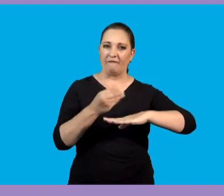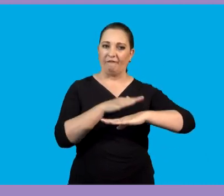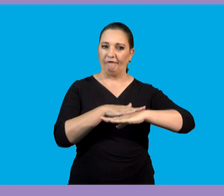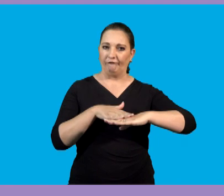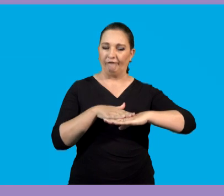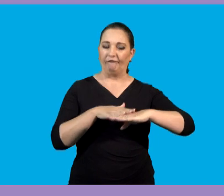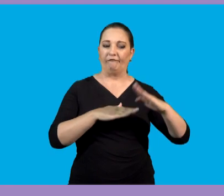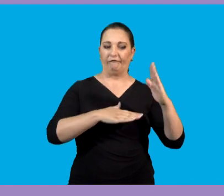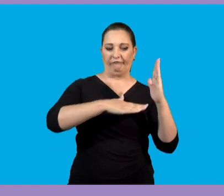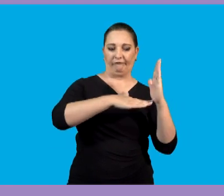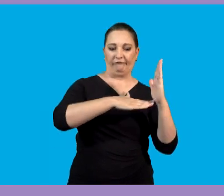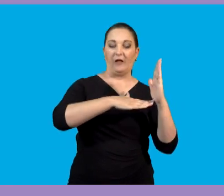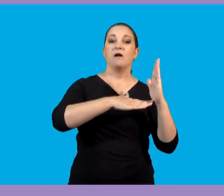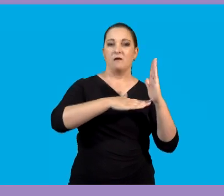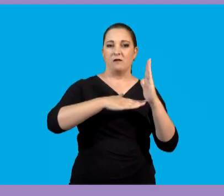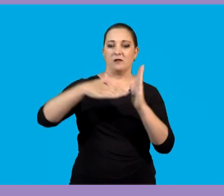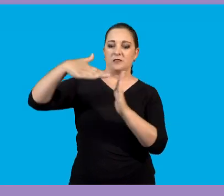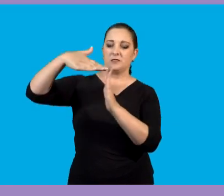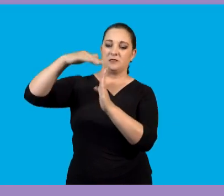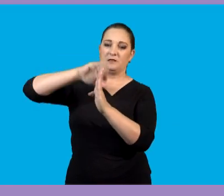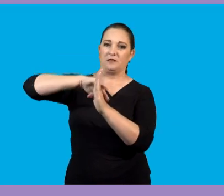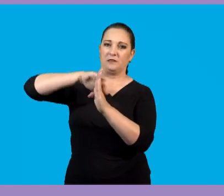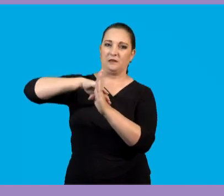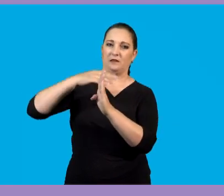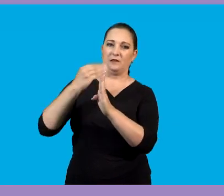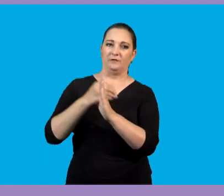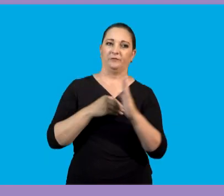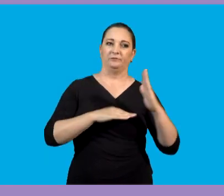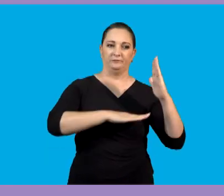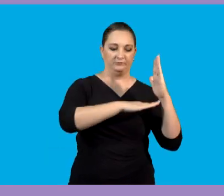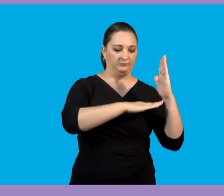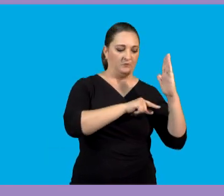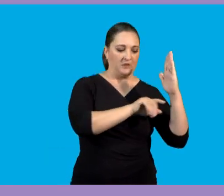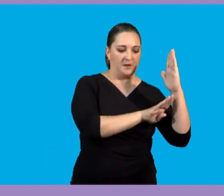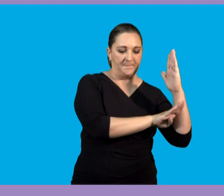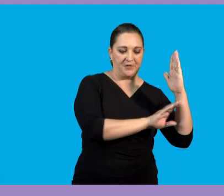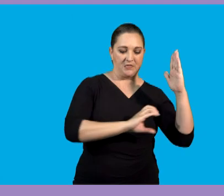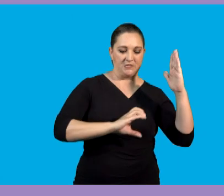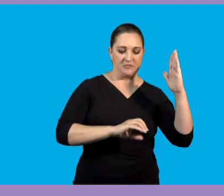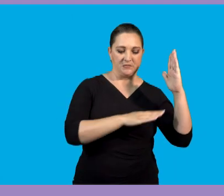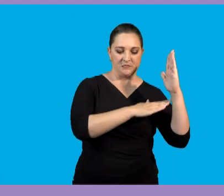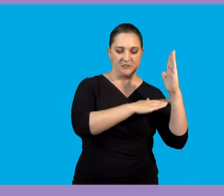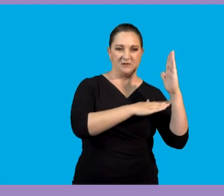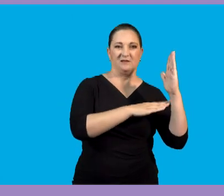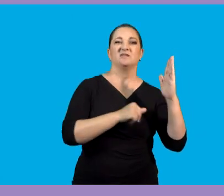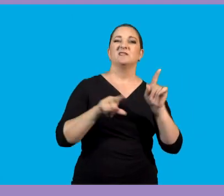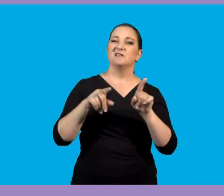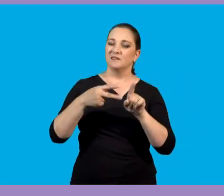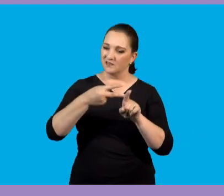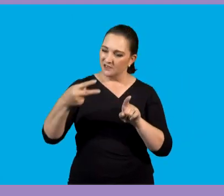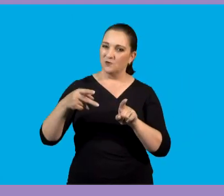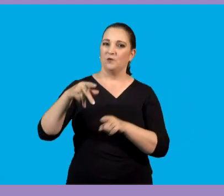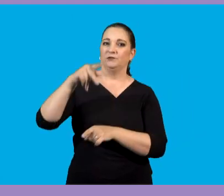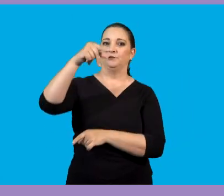corresponding in length as well. We have BC, and that is equal to